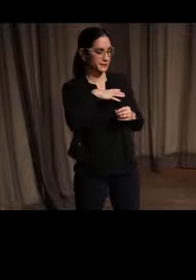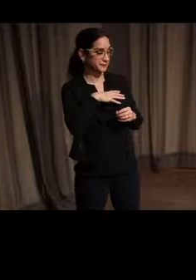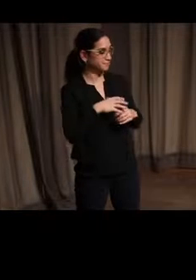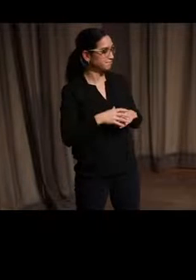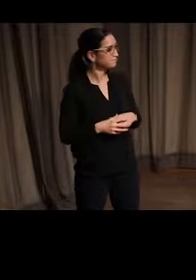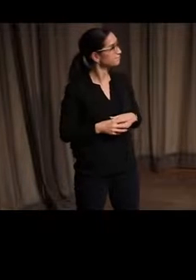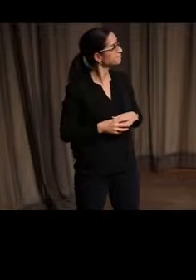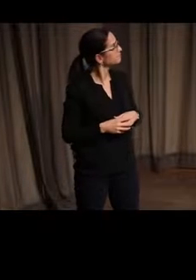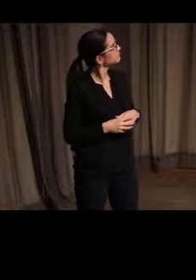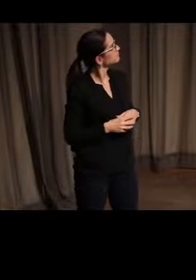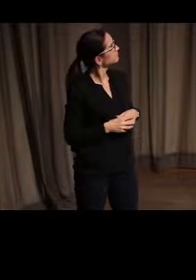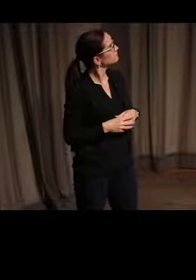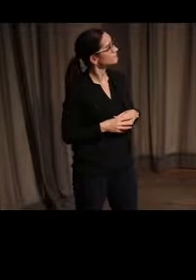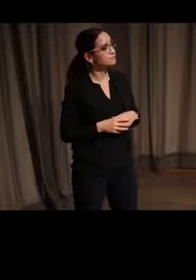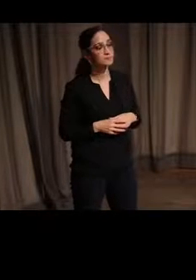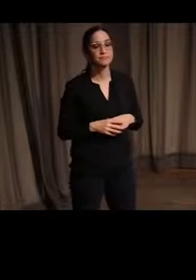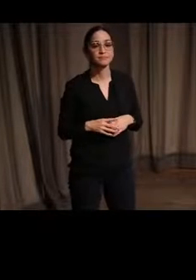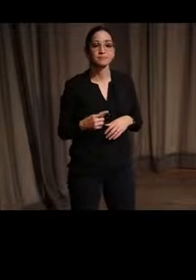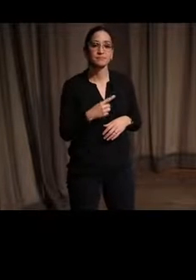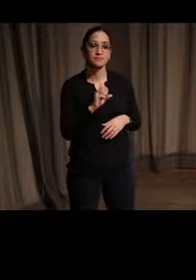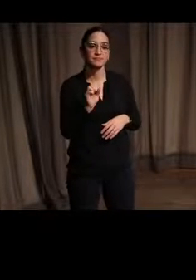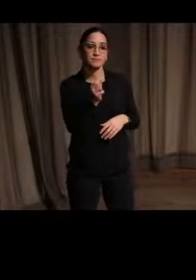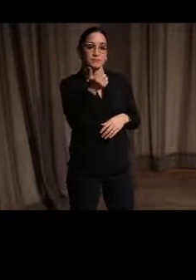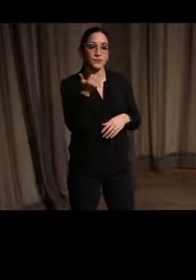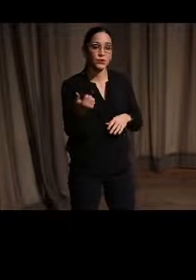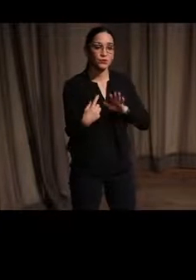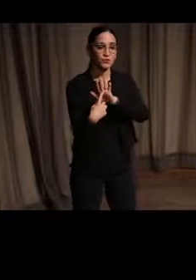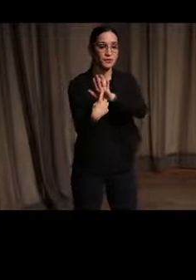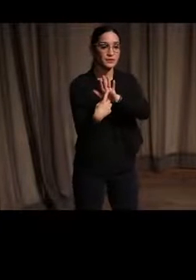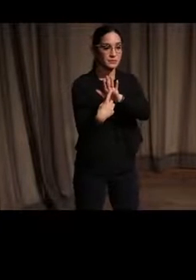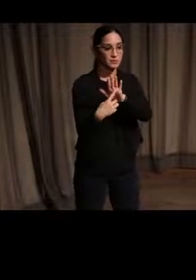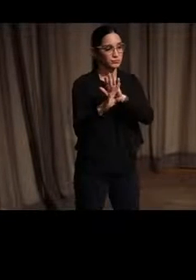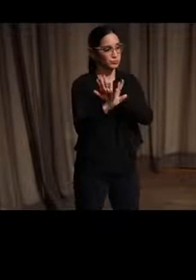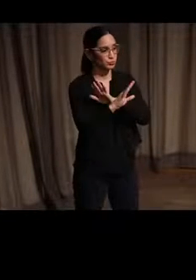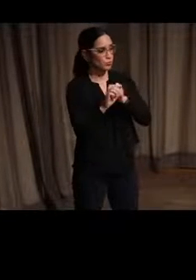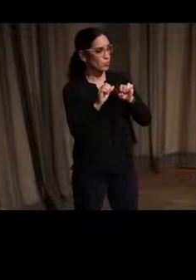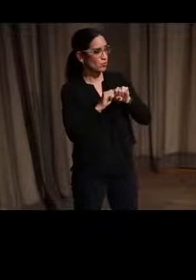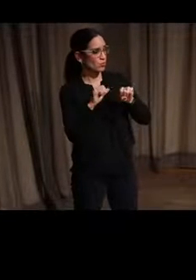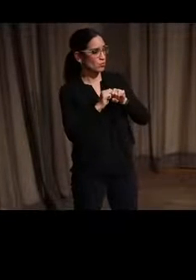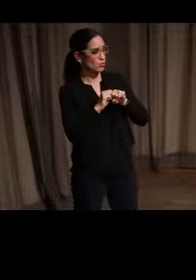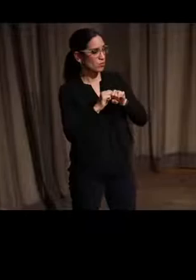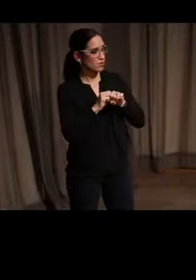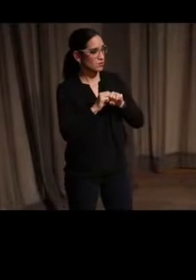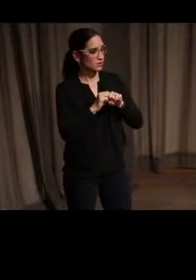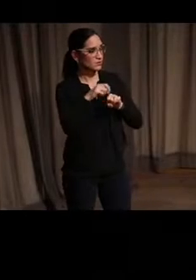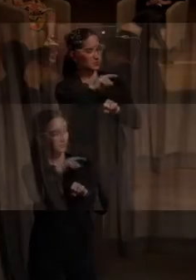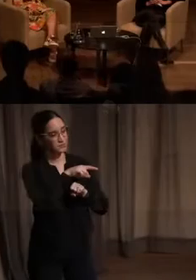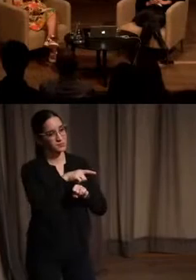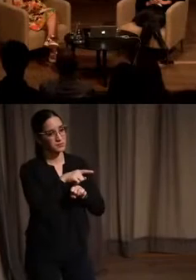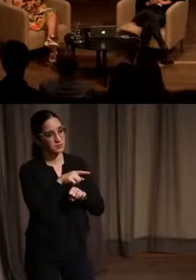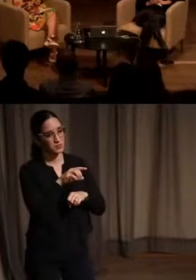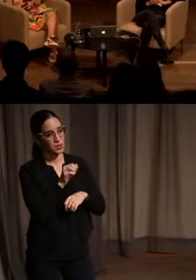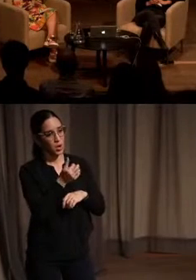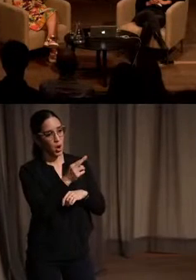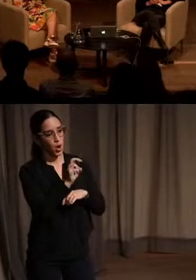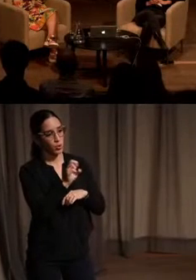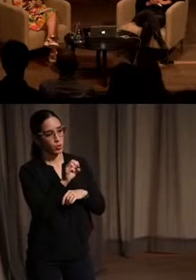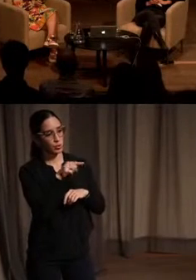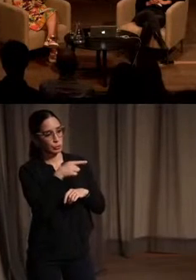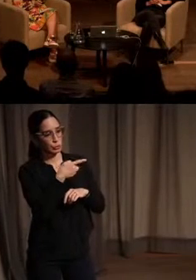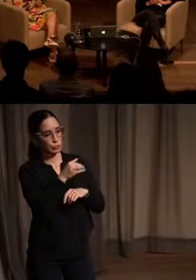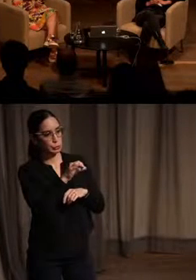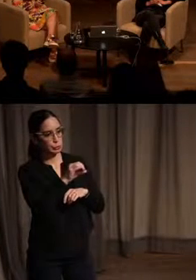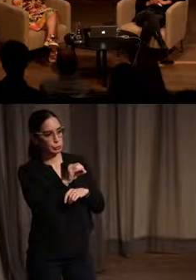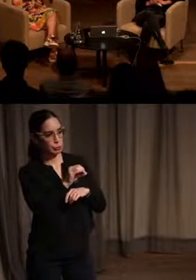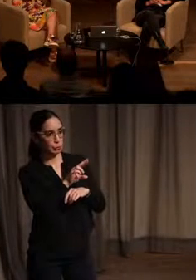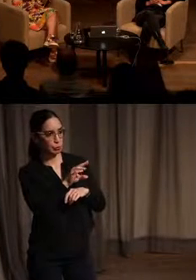another example of a work that you've been revisiting, thinking about it from this new context. This is Are You Okay? Should we play the